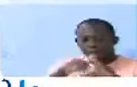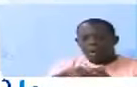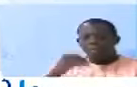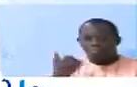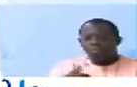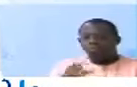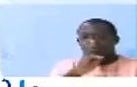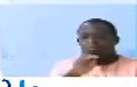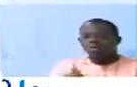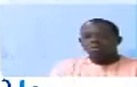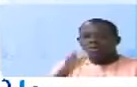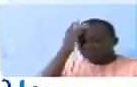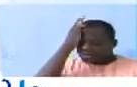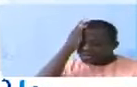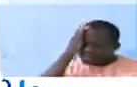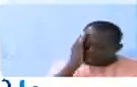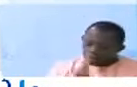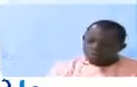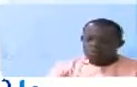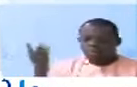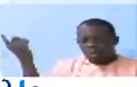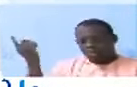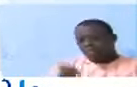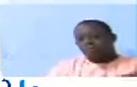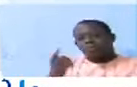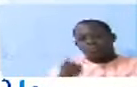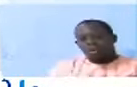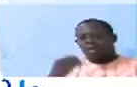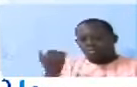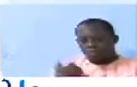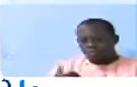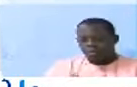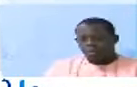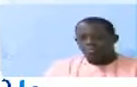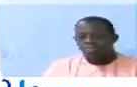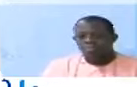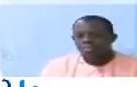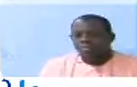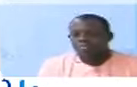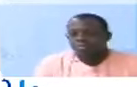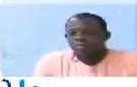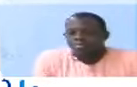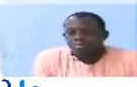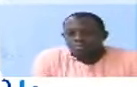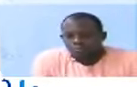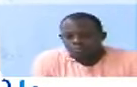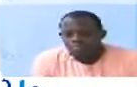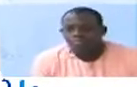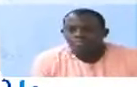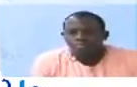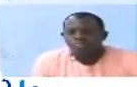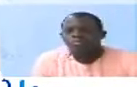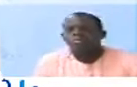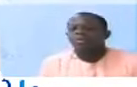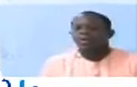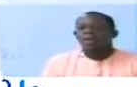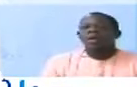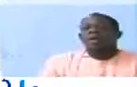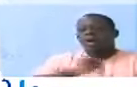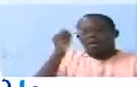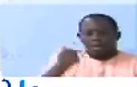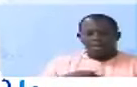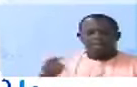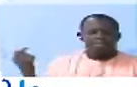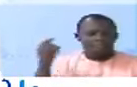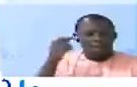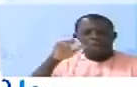who seriously beat Obama. OJ Kafoko atele anyati nyandu nyala lumnajele. And I even heard that OJ said